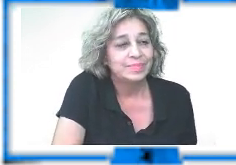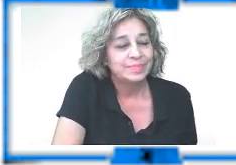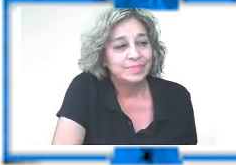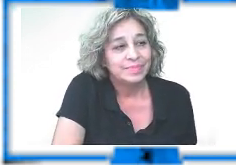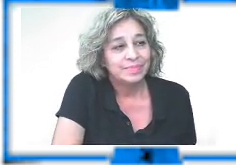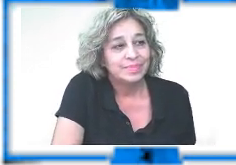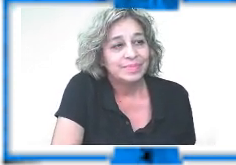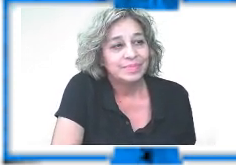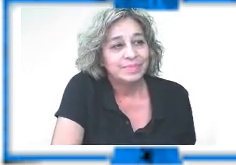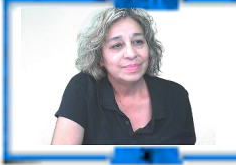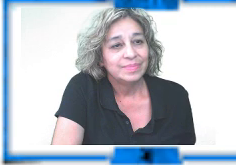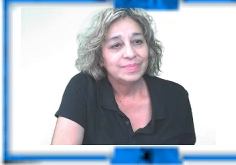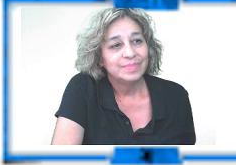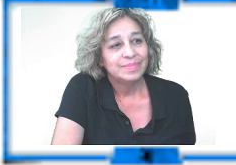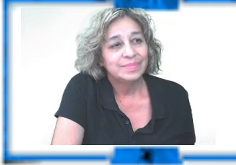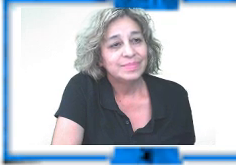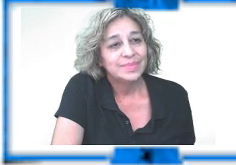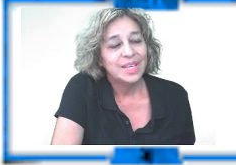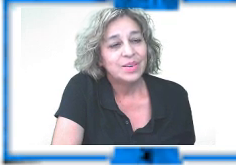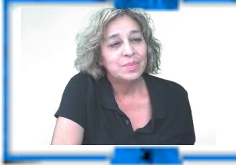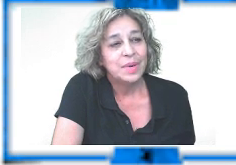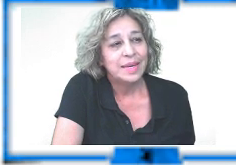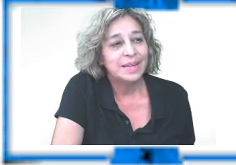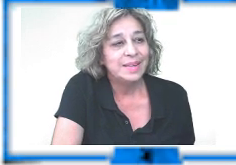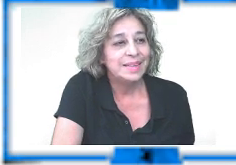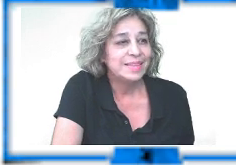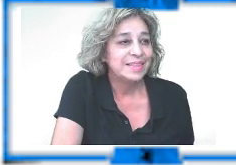Así es. Gracias, Alfonso Varela.